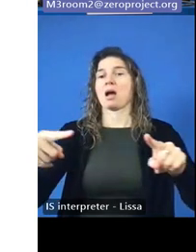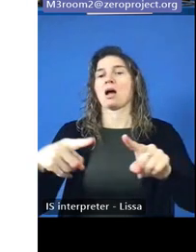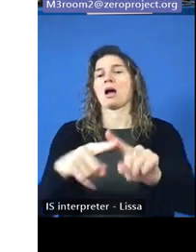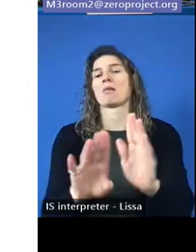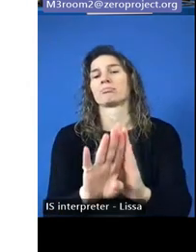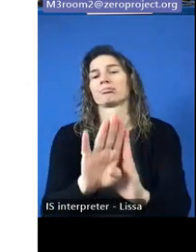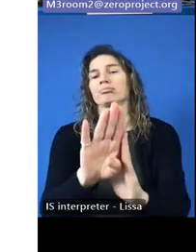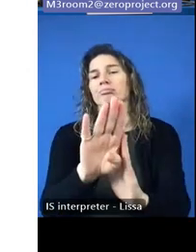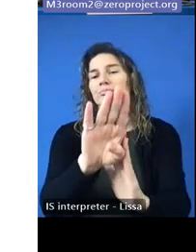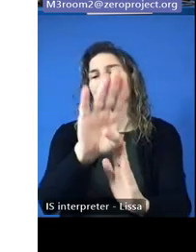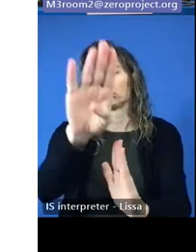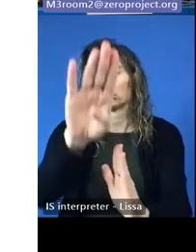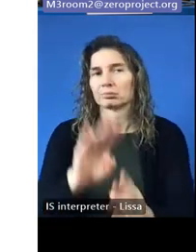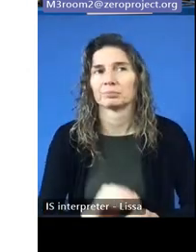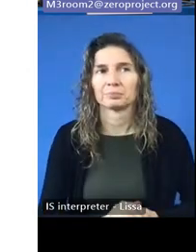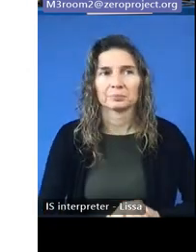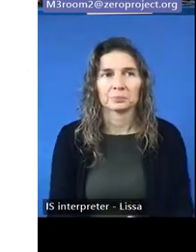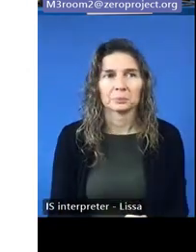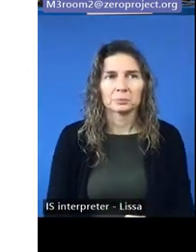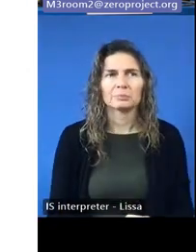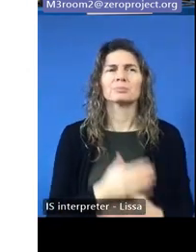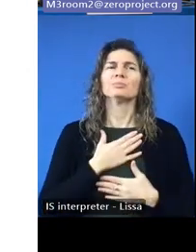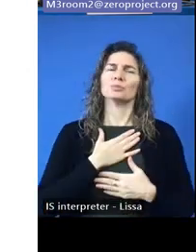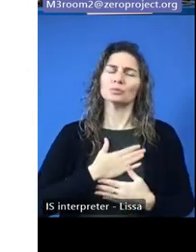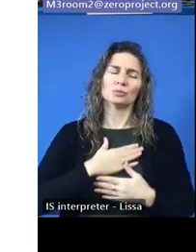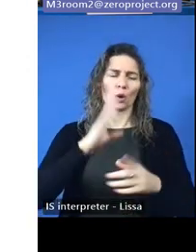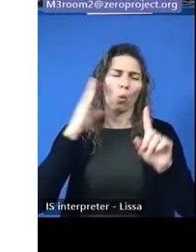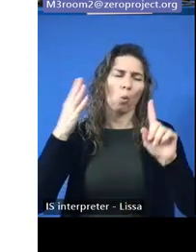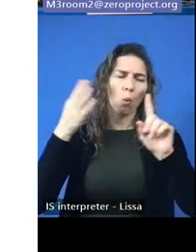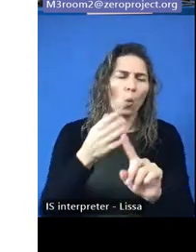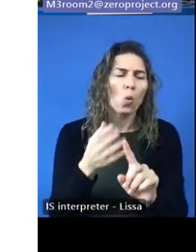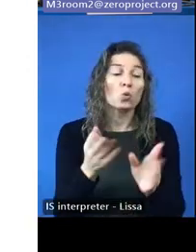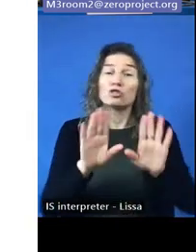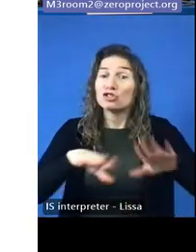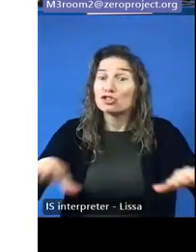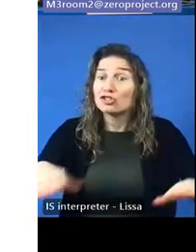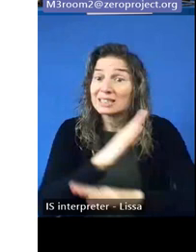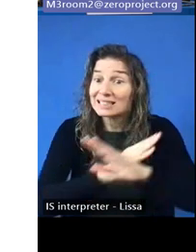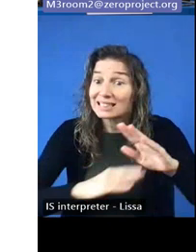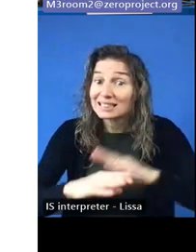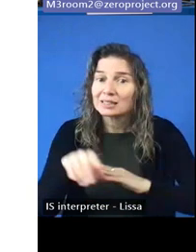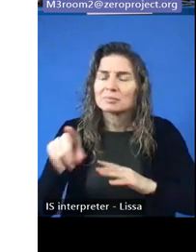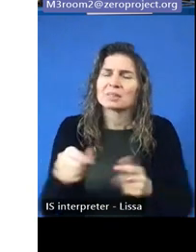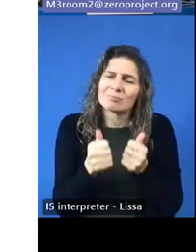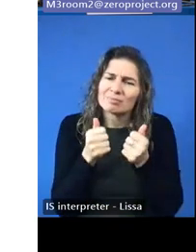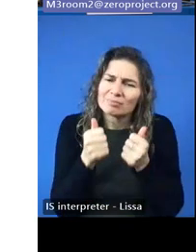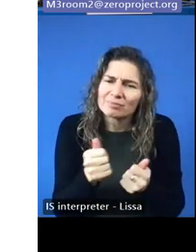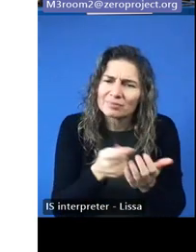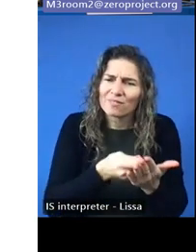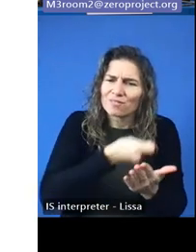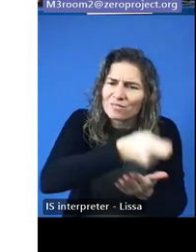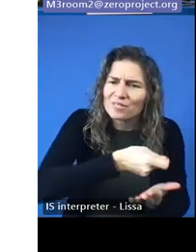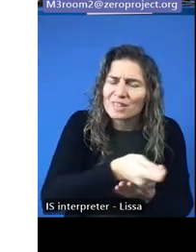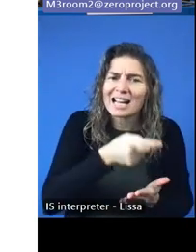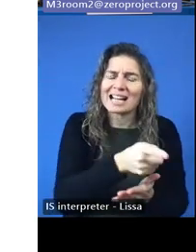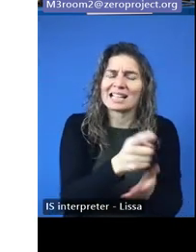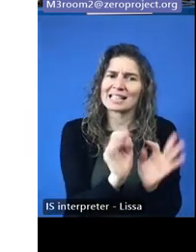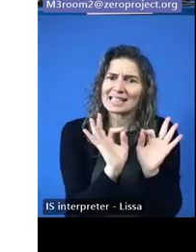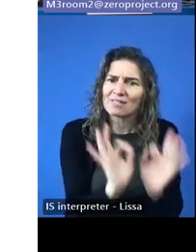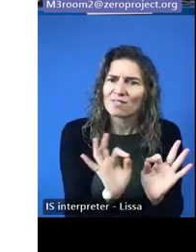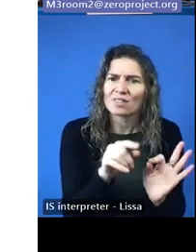that children with disabilities are fed in safe and responsive manner. Among the over 4,000 children monitored in Count Me